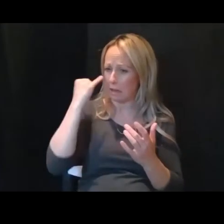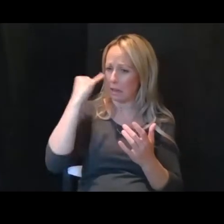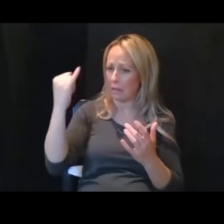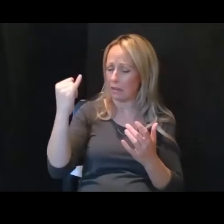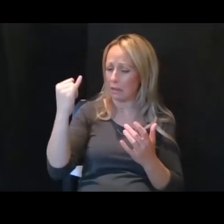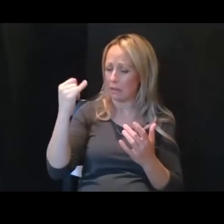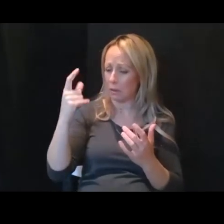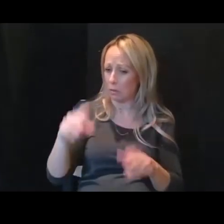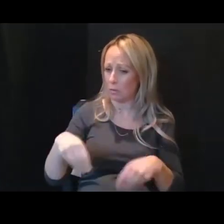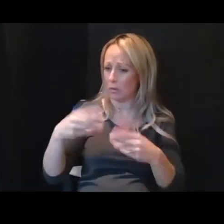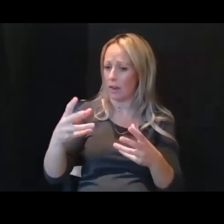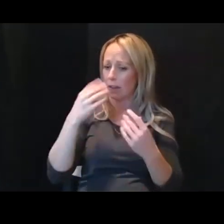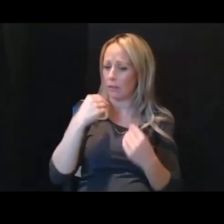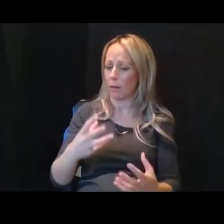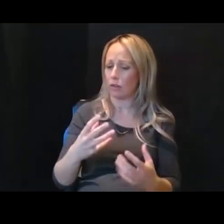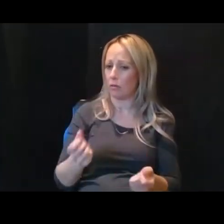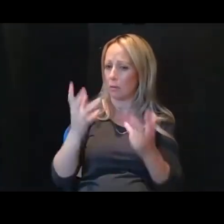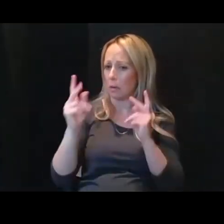information?